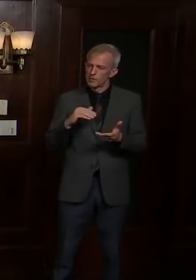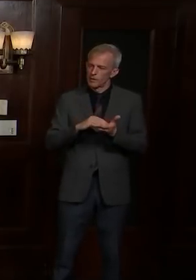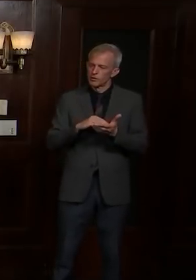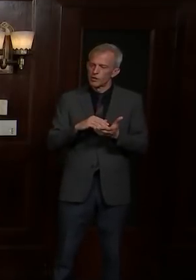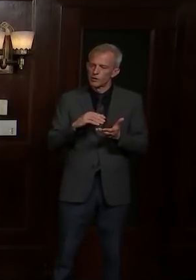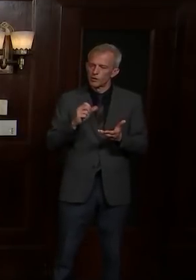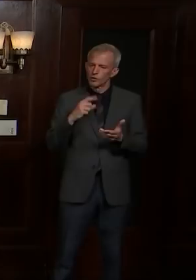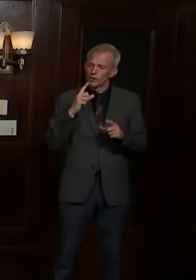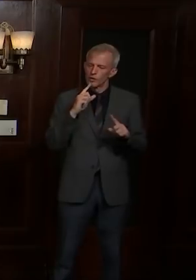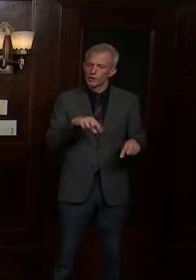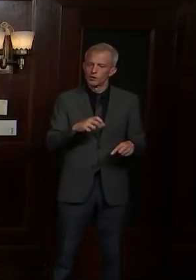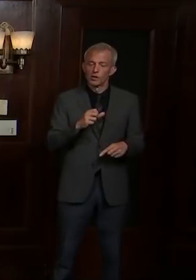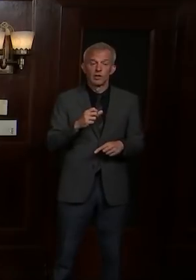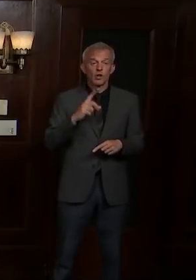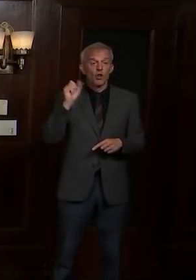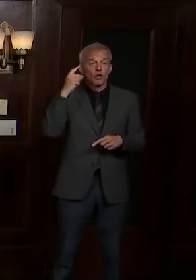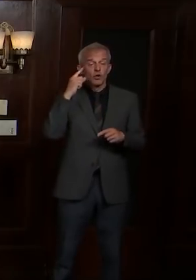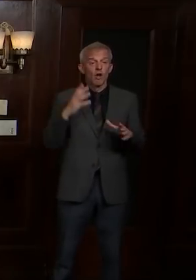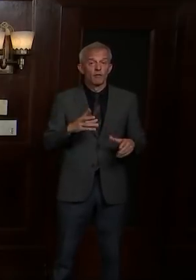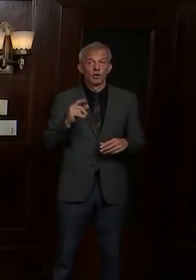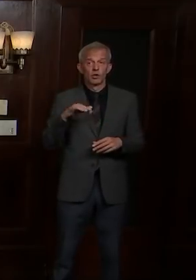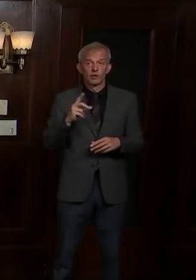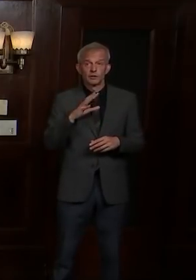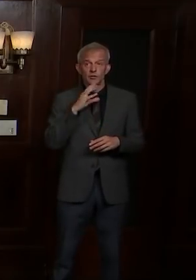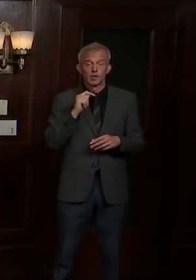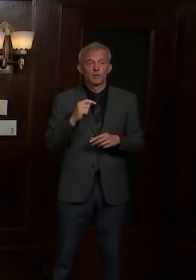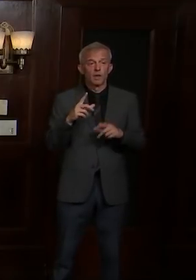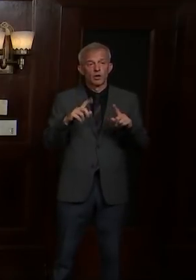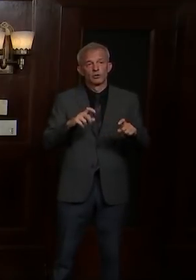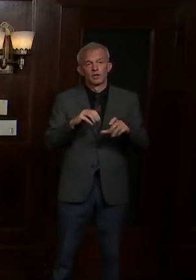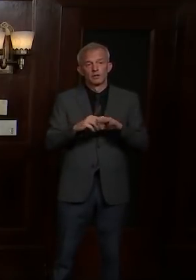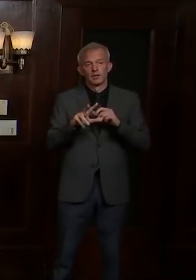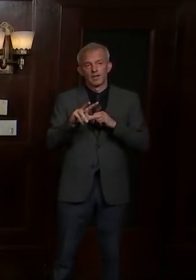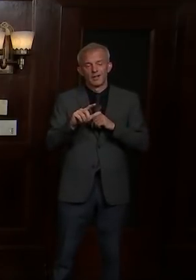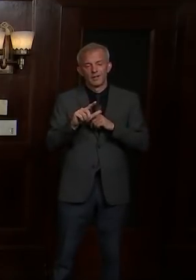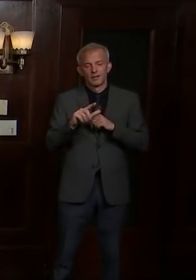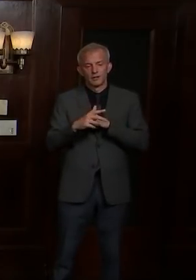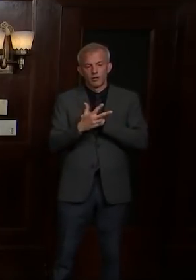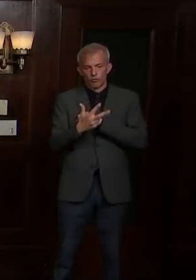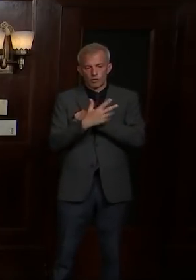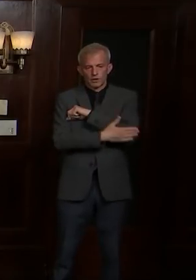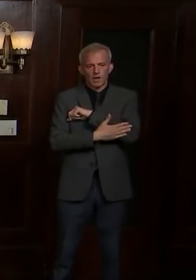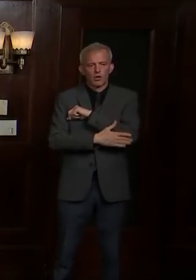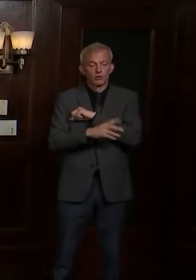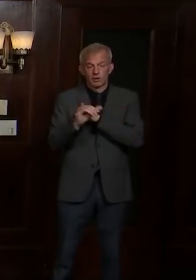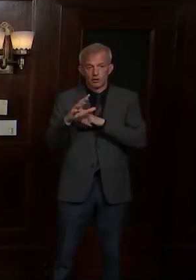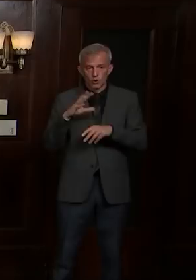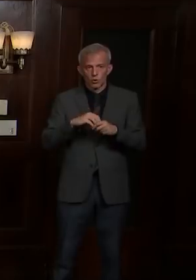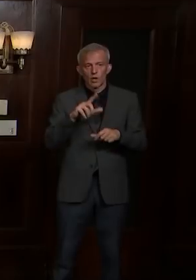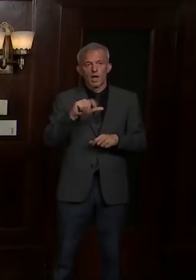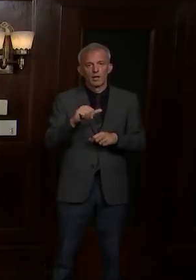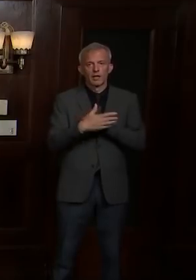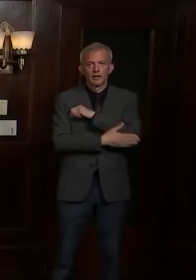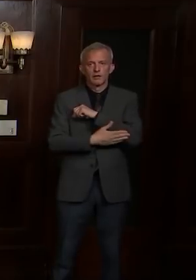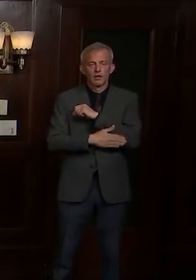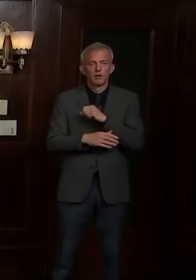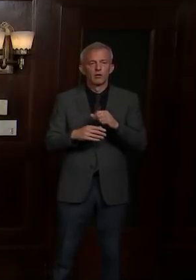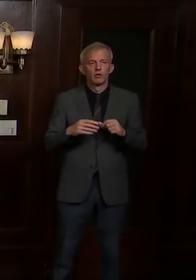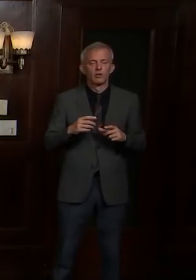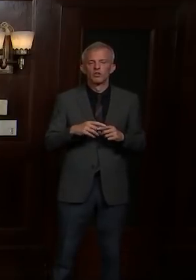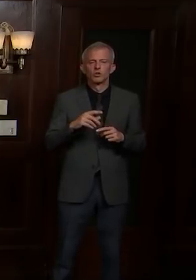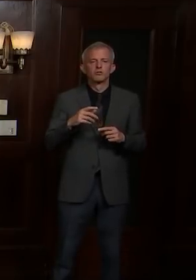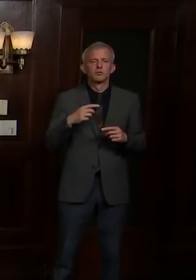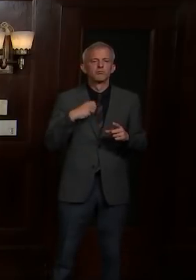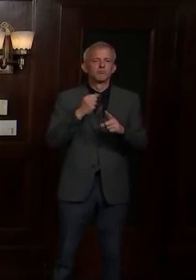Newsom announced surveillance testing in 3 counties, including LA County, just random tests that gave us an idea of the number of asymptomatic people